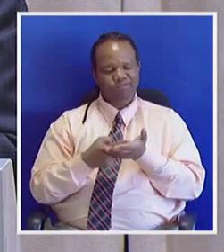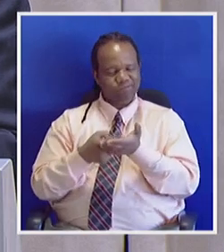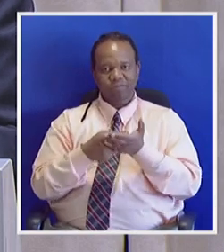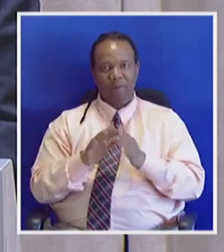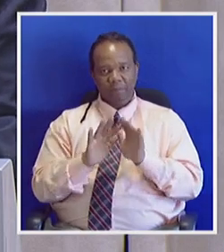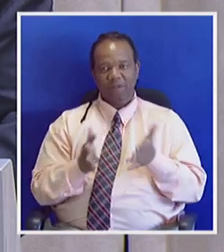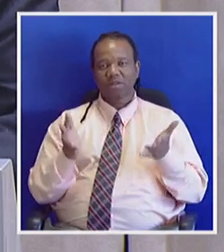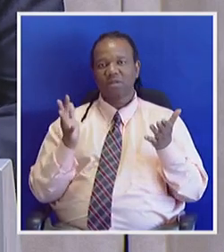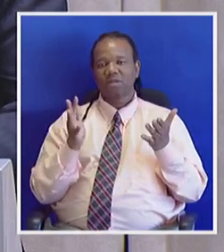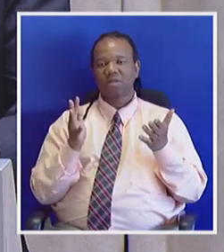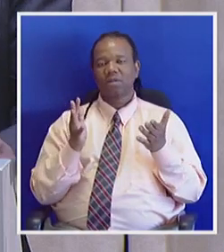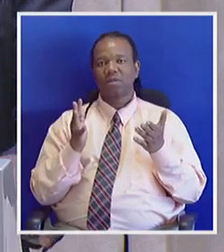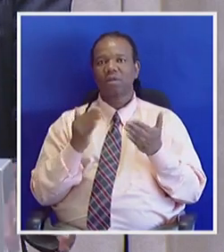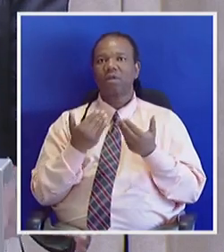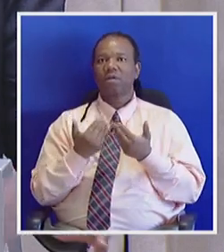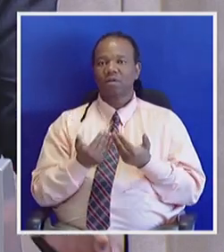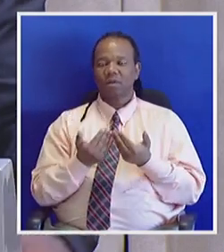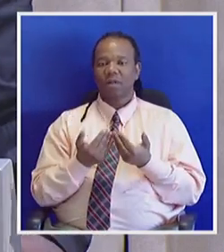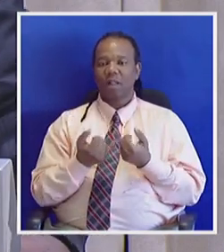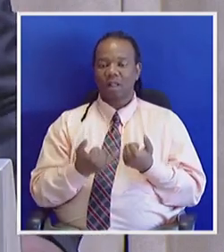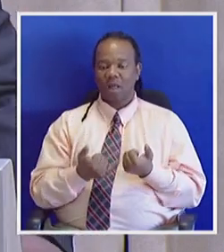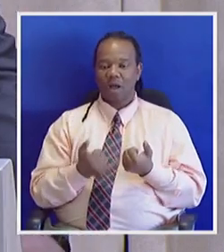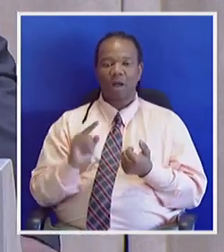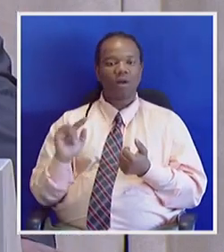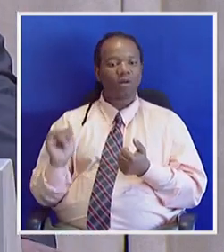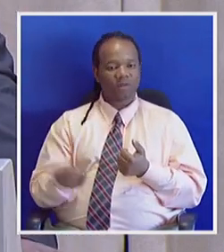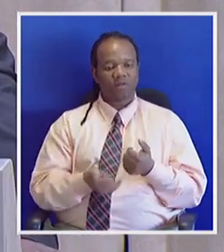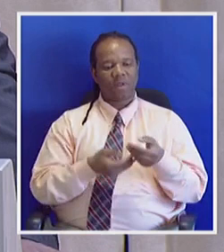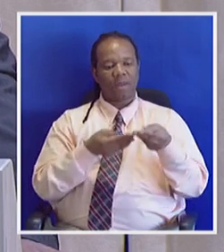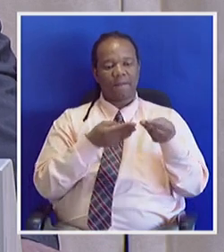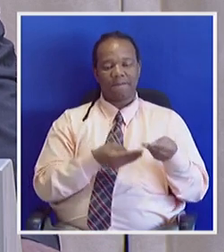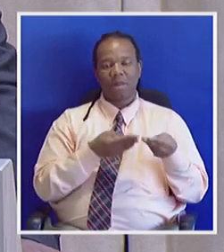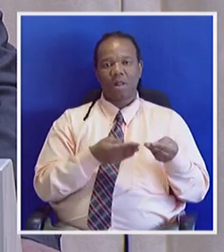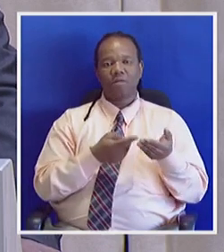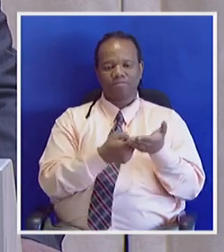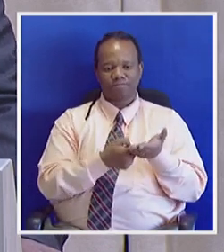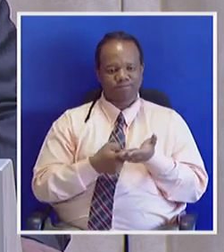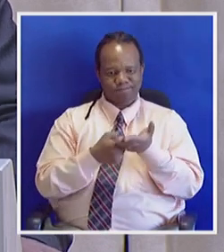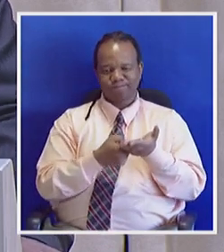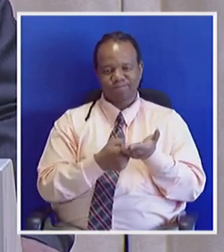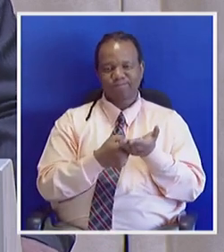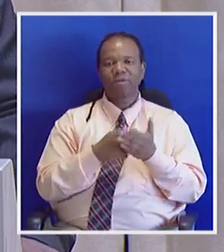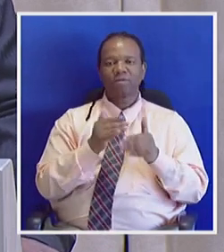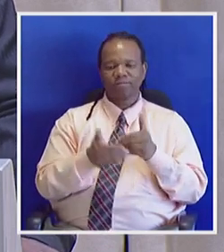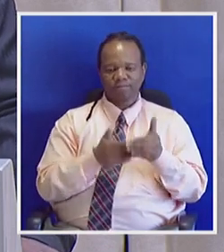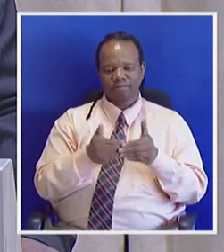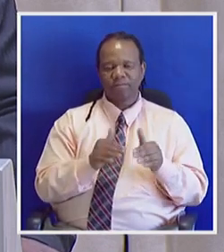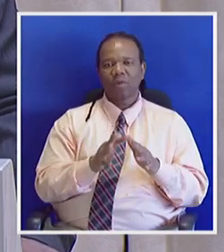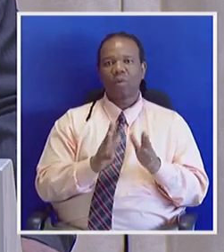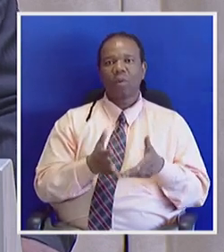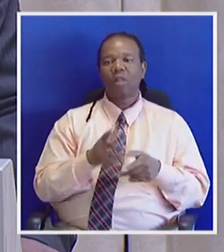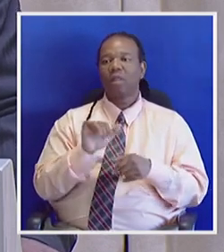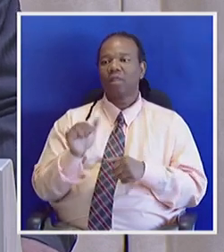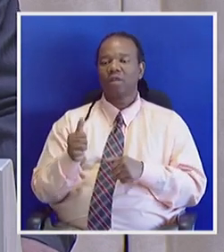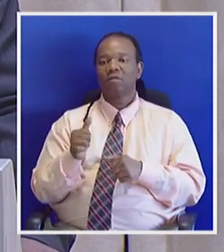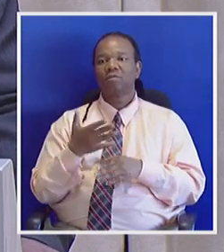paving the way for the bill to be brought to Parliament for processing so that the workers of